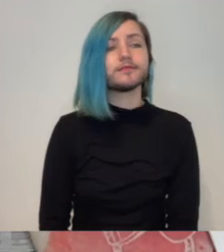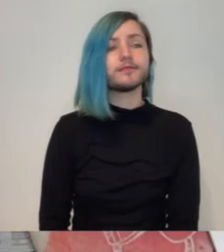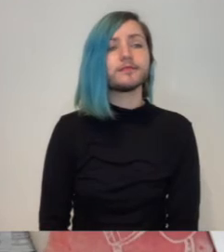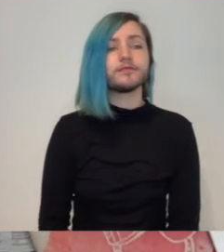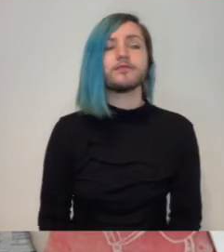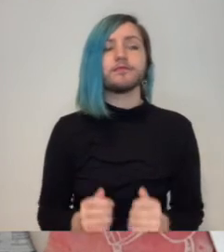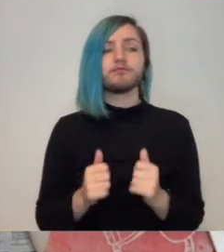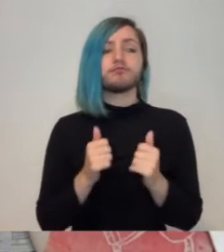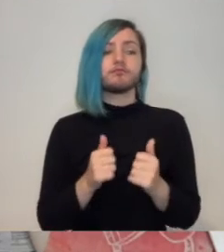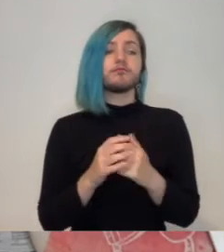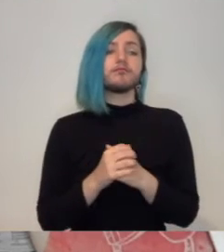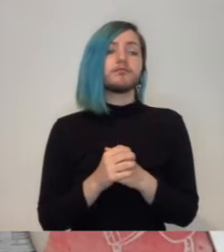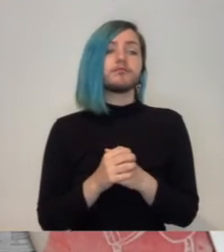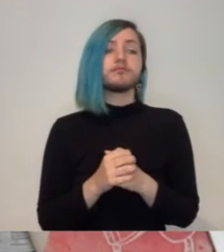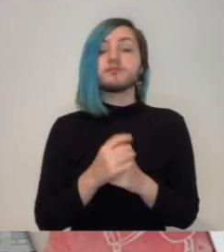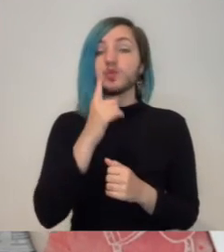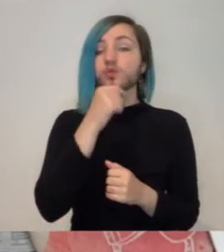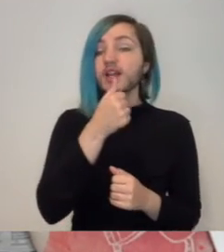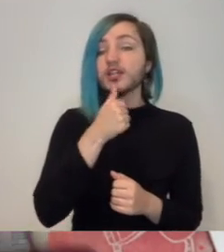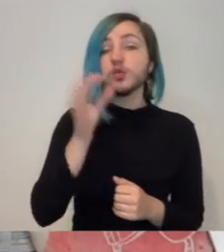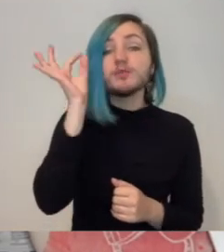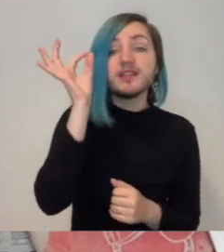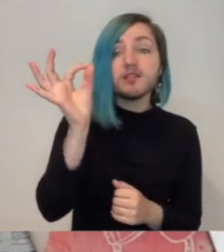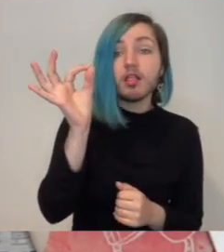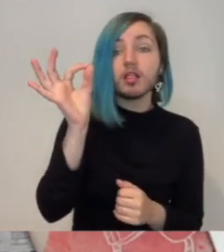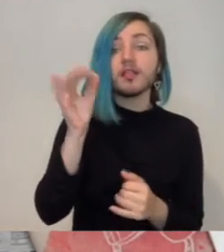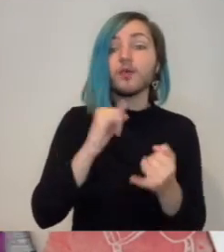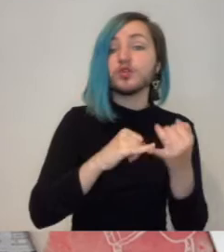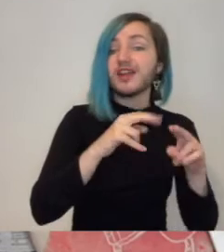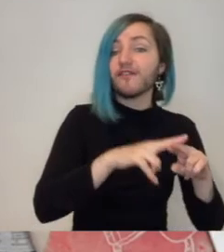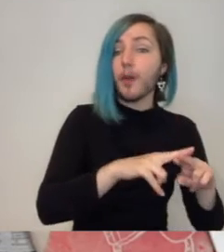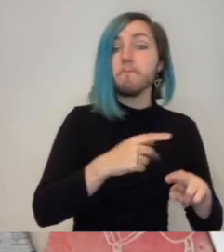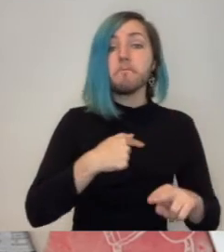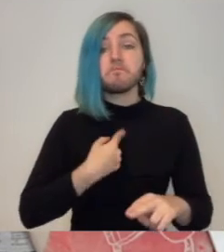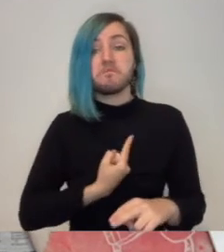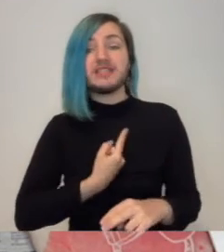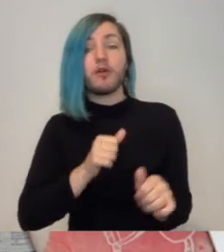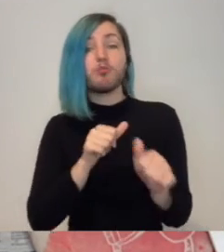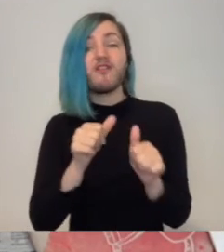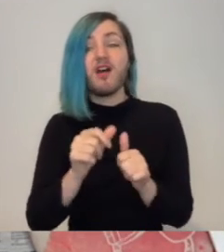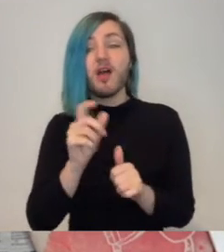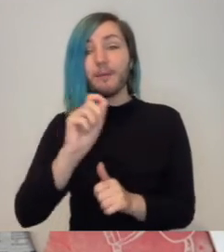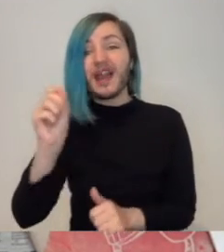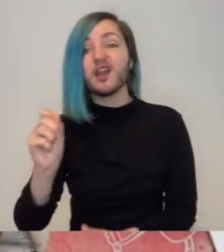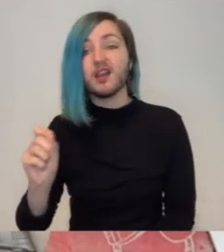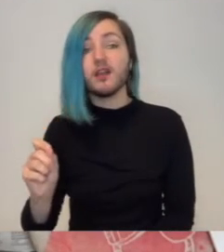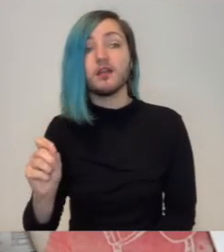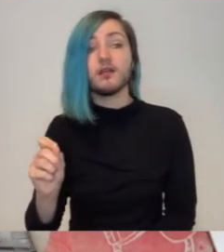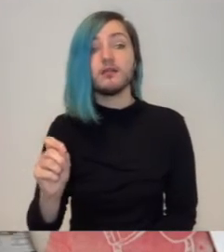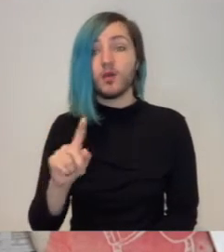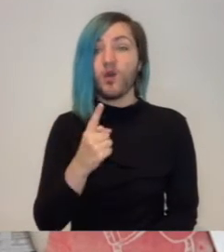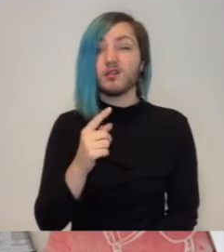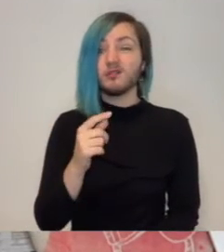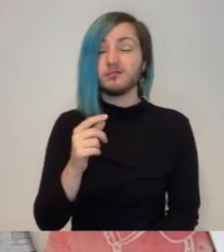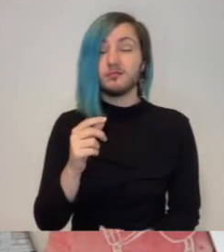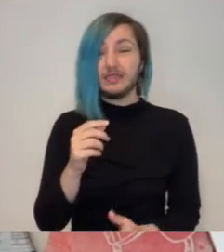So you can use pencil on your styrofoam sheet, but I like to actually use pen. One, I'm a bit blind